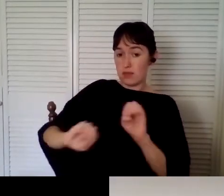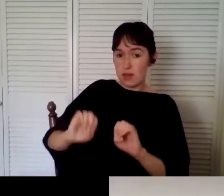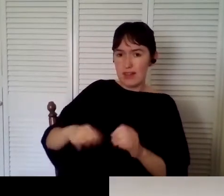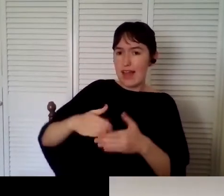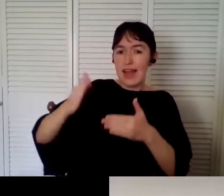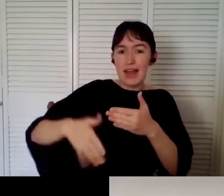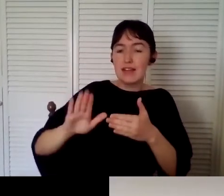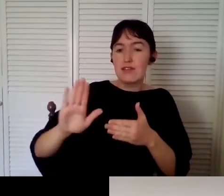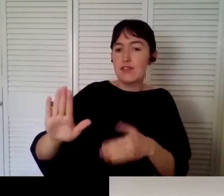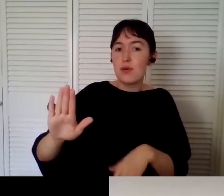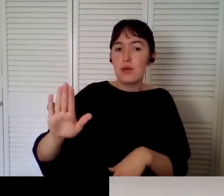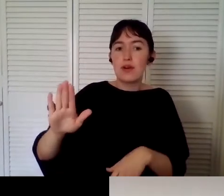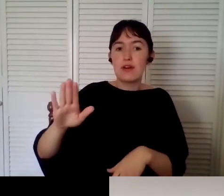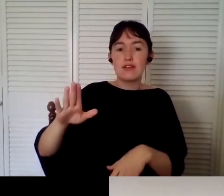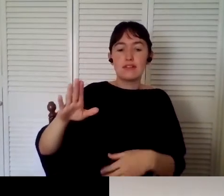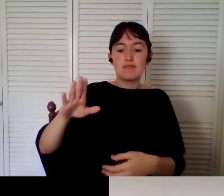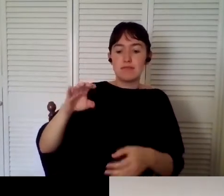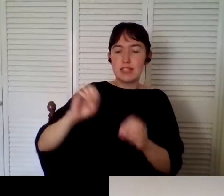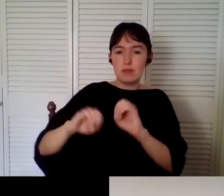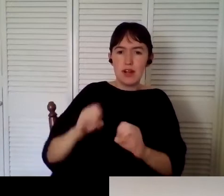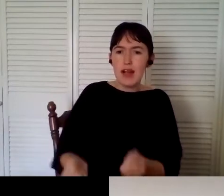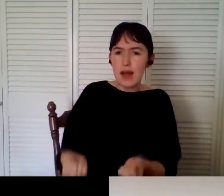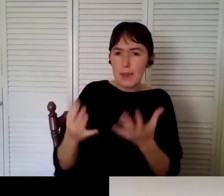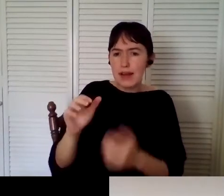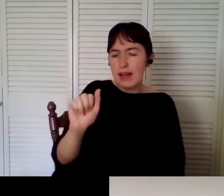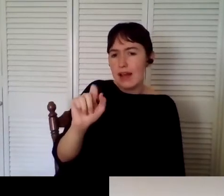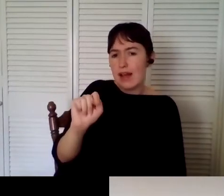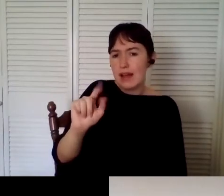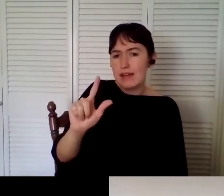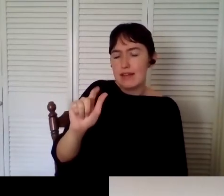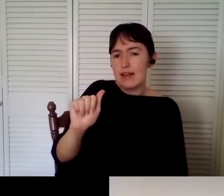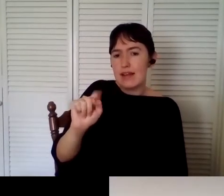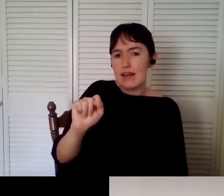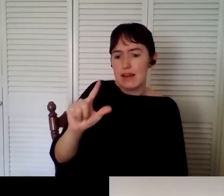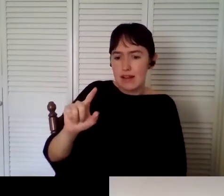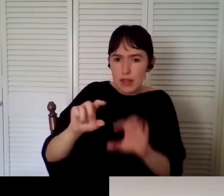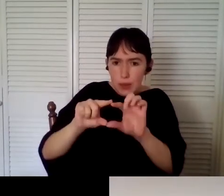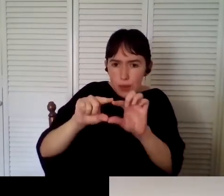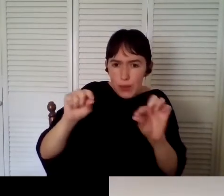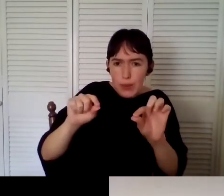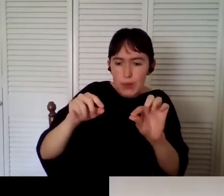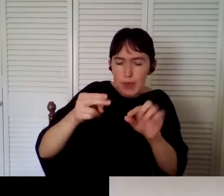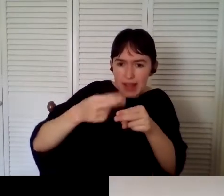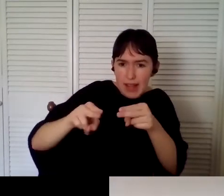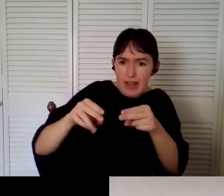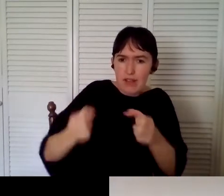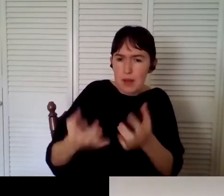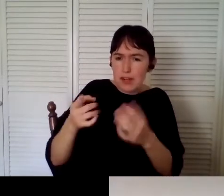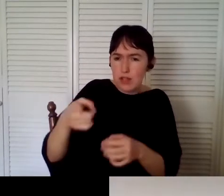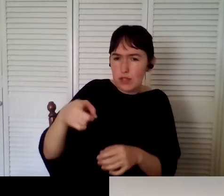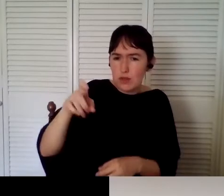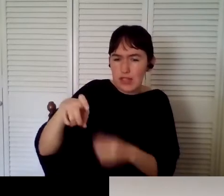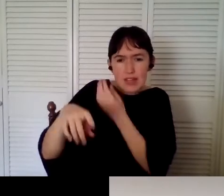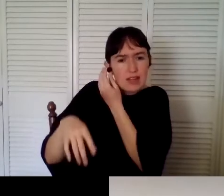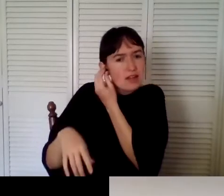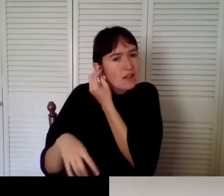how many atlatl tips did you have to work with? Like how many throws did you have to do? I believe we had 8 in total to